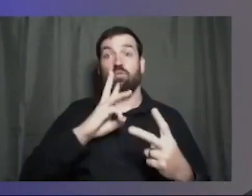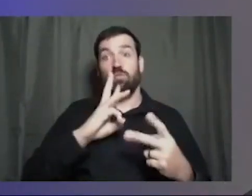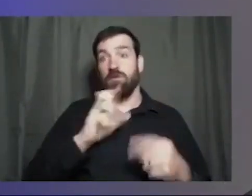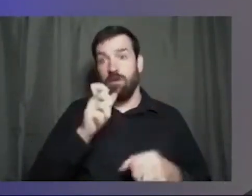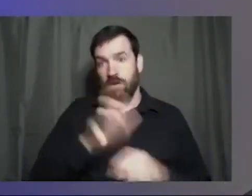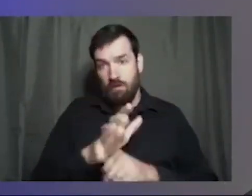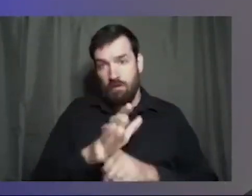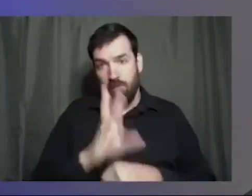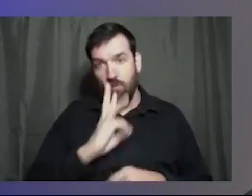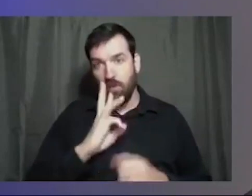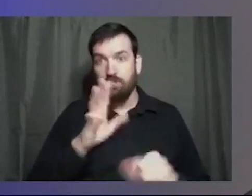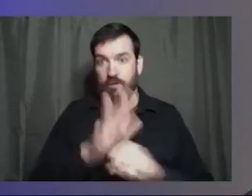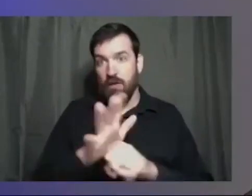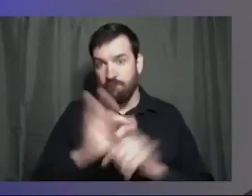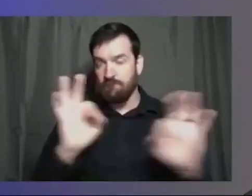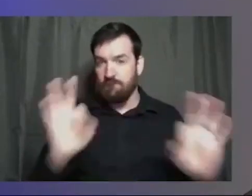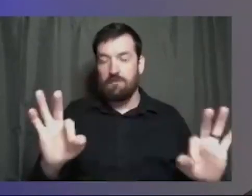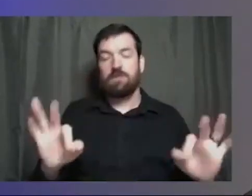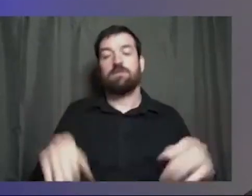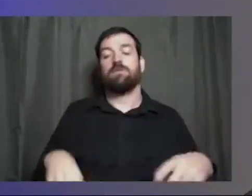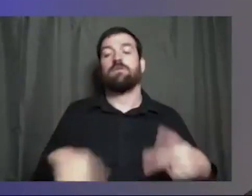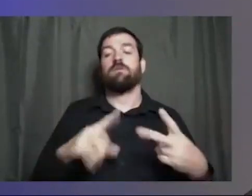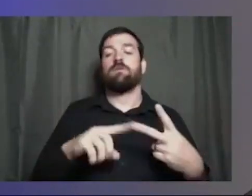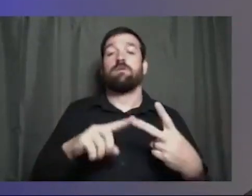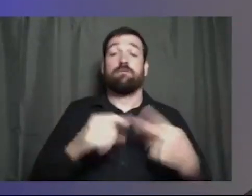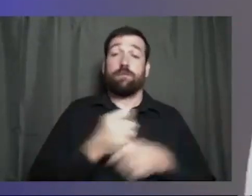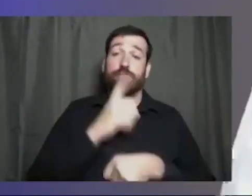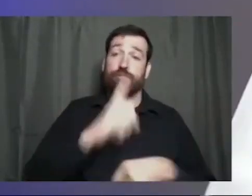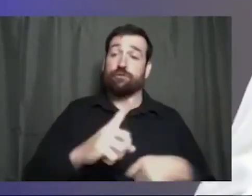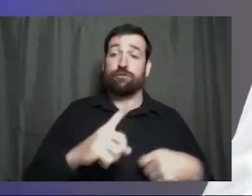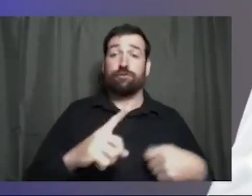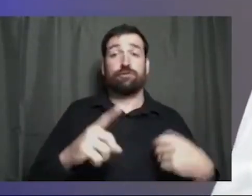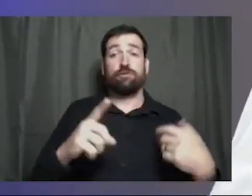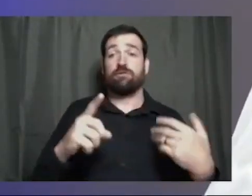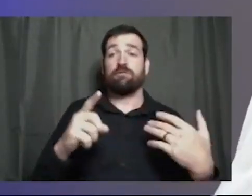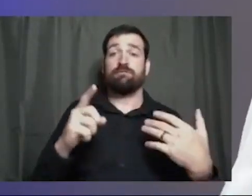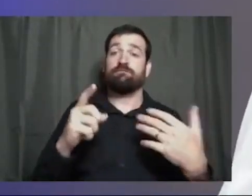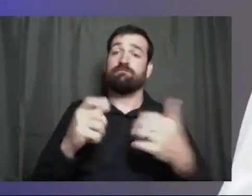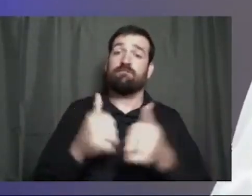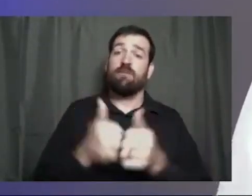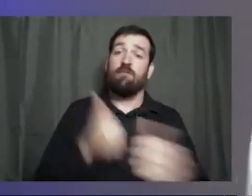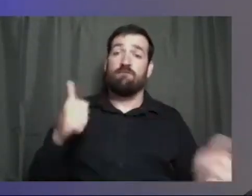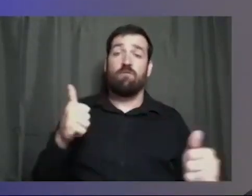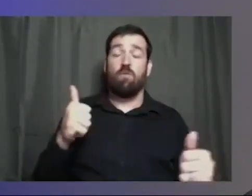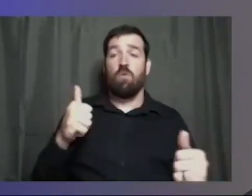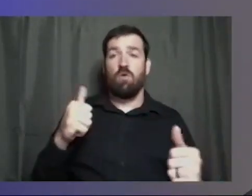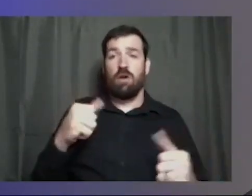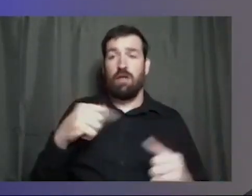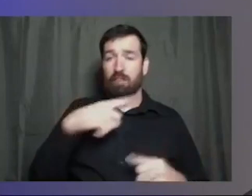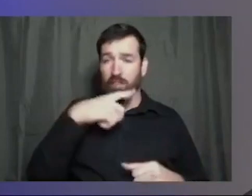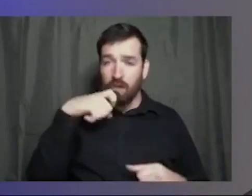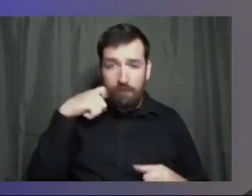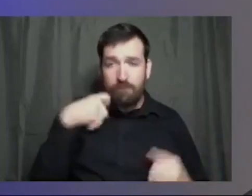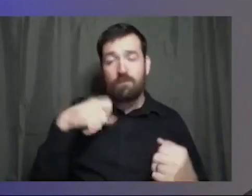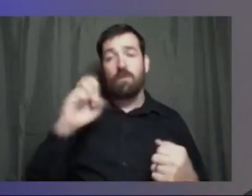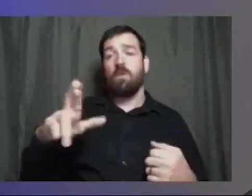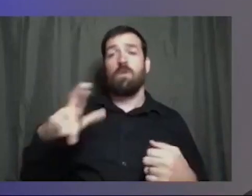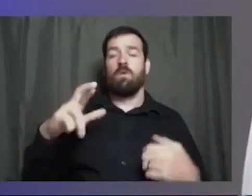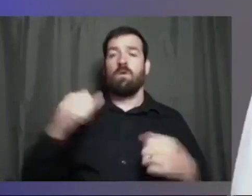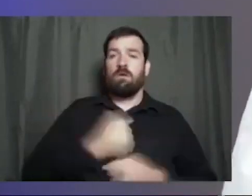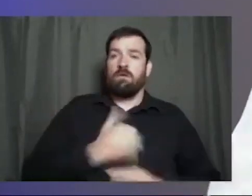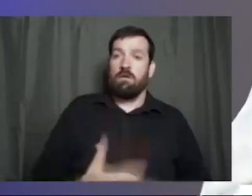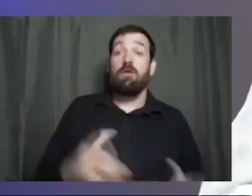maintaining a hydration status and making sure you avoid excessive dehydration and heat injury, but then also acclimatization,